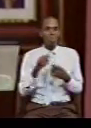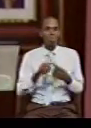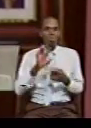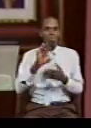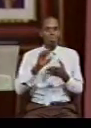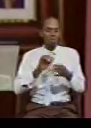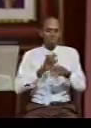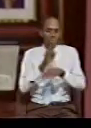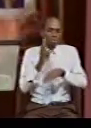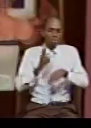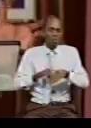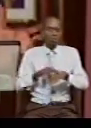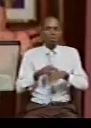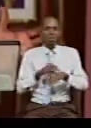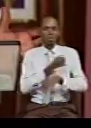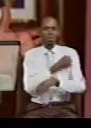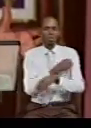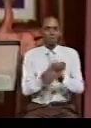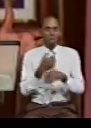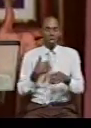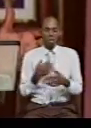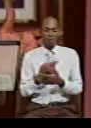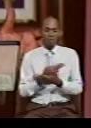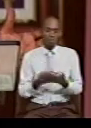has failed, super.